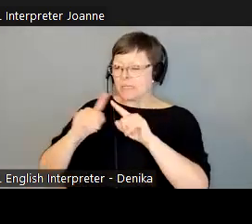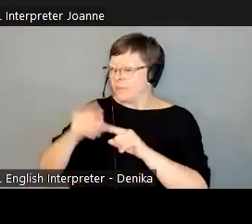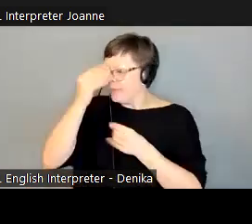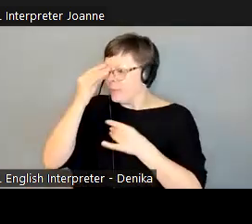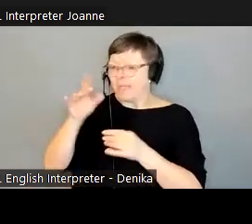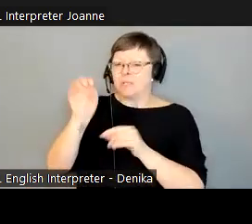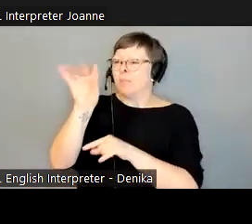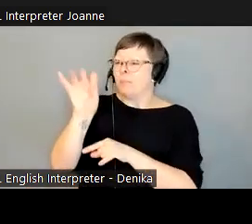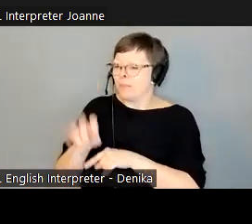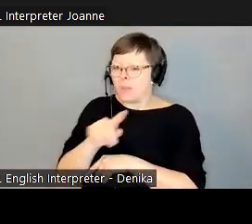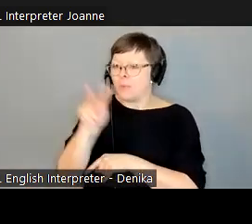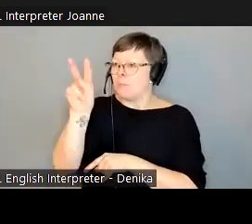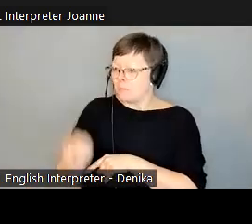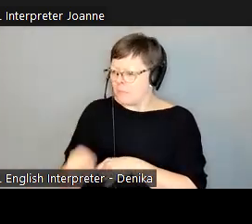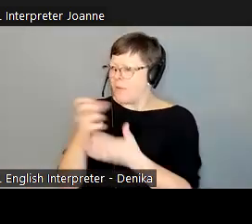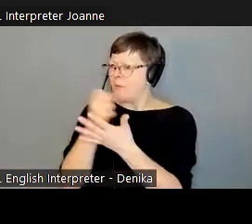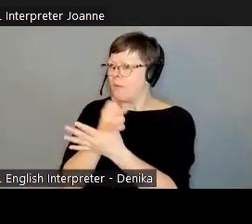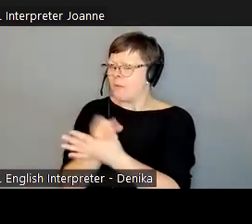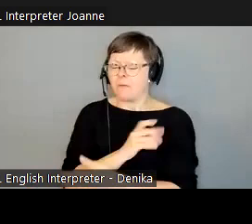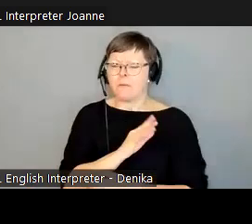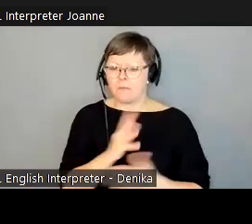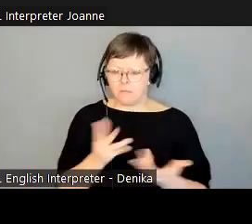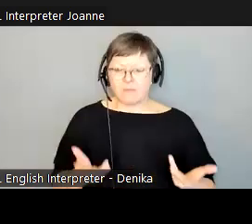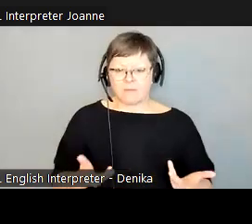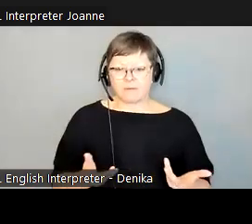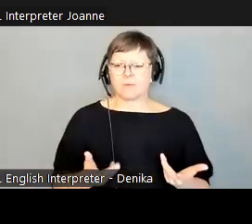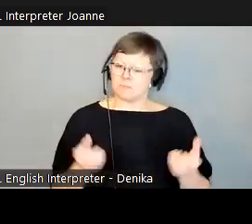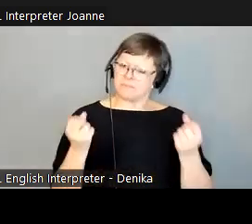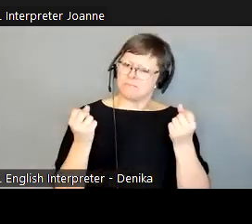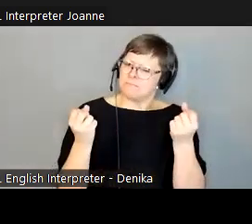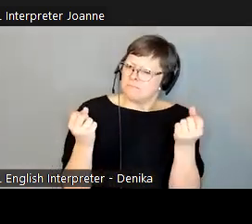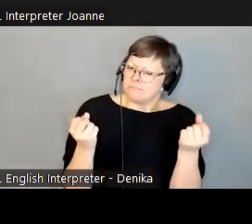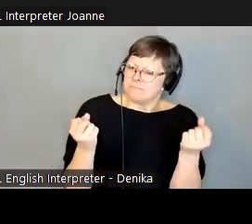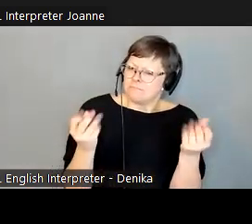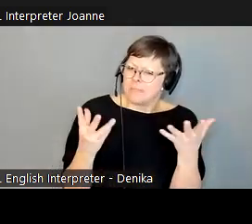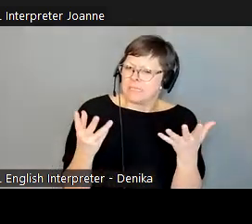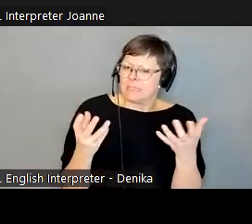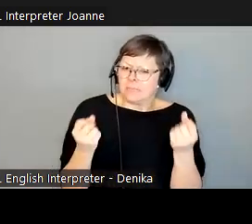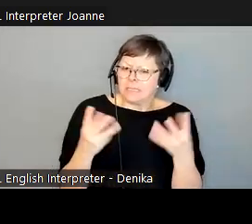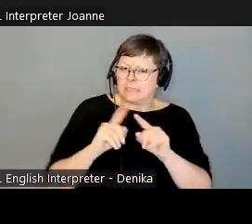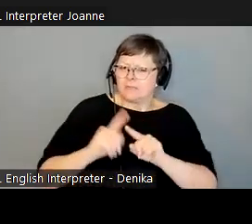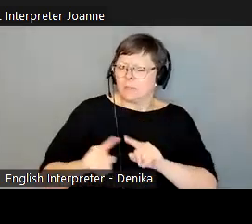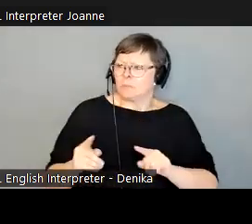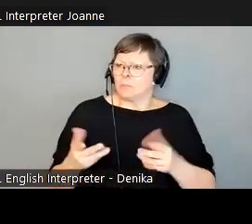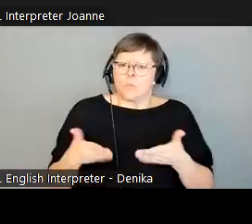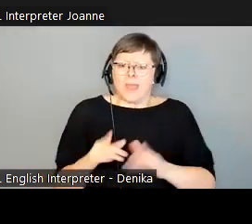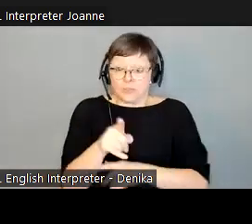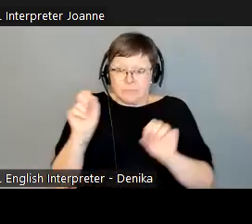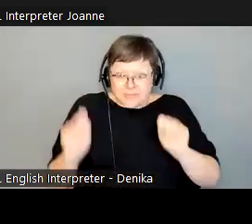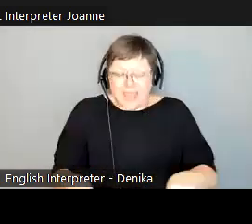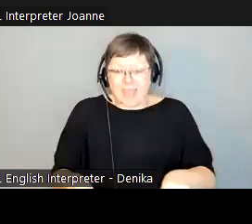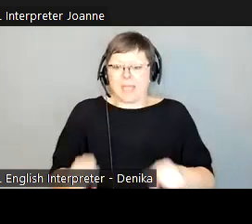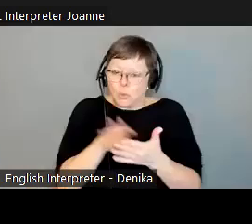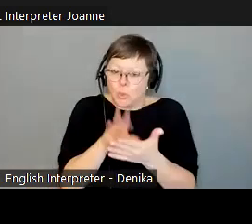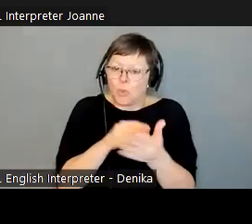There's lots of different things that you can do to really give yourself a leg up when it comes to social media. So